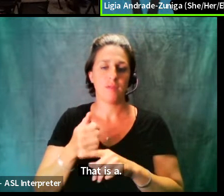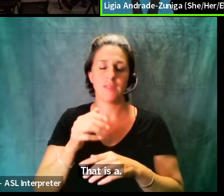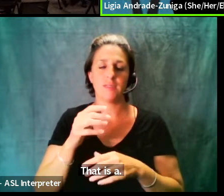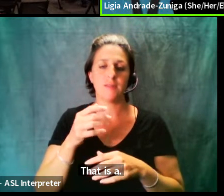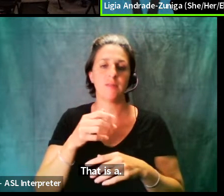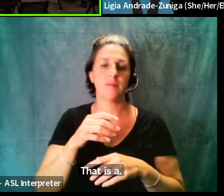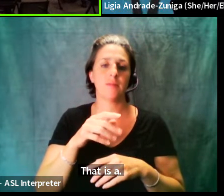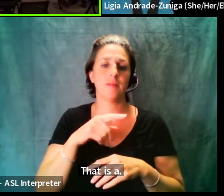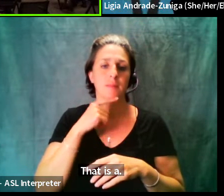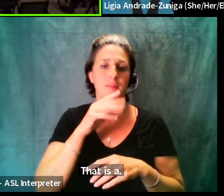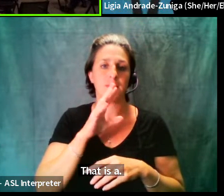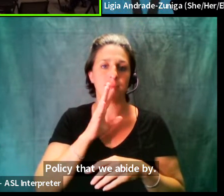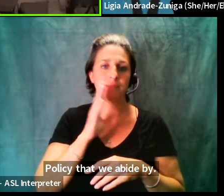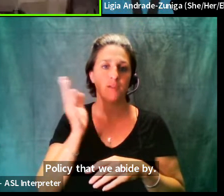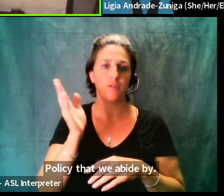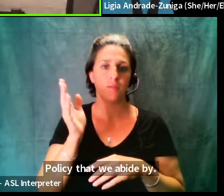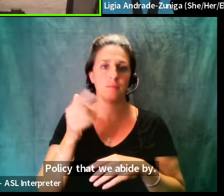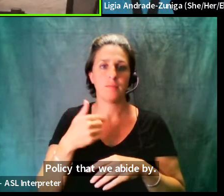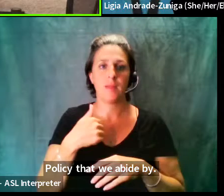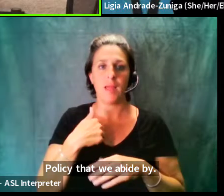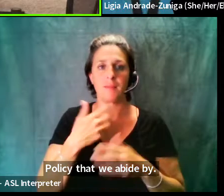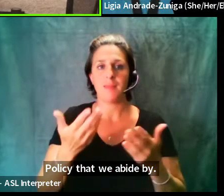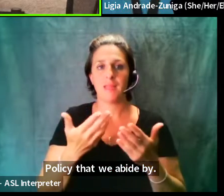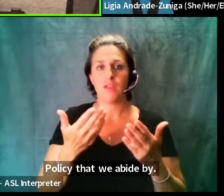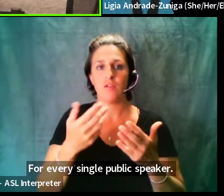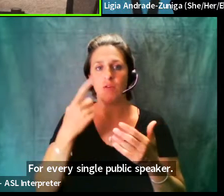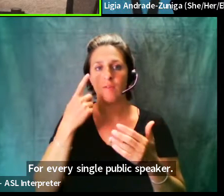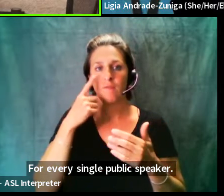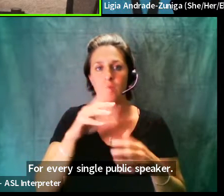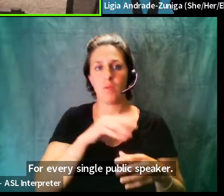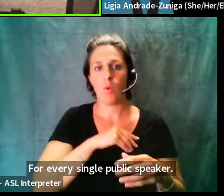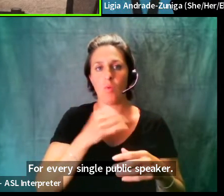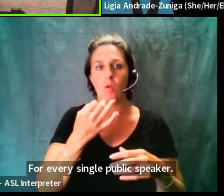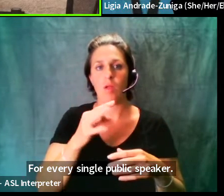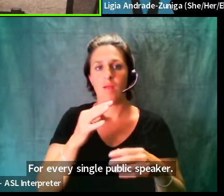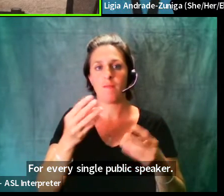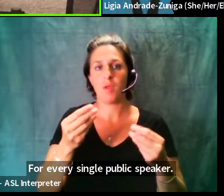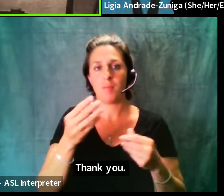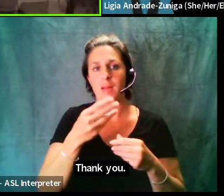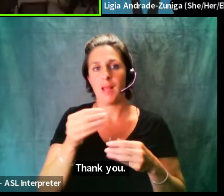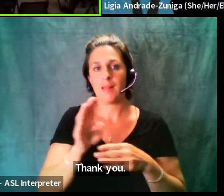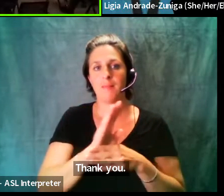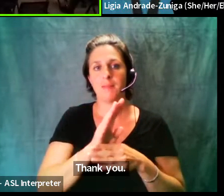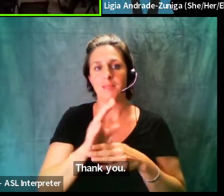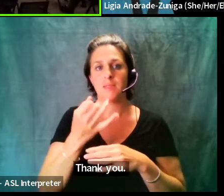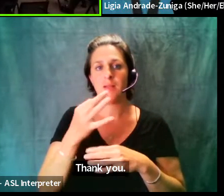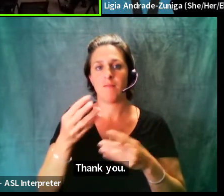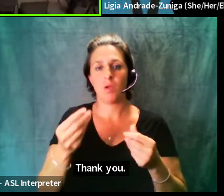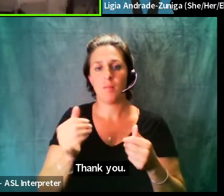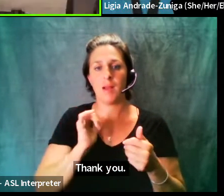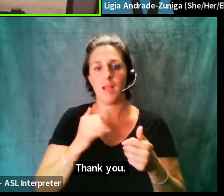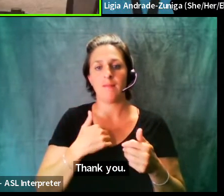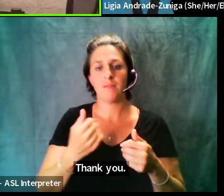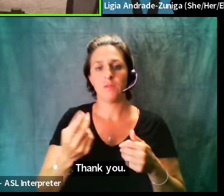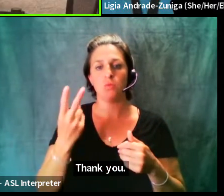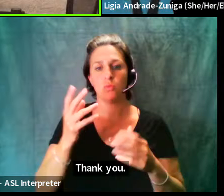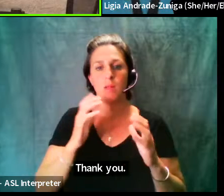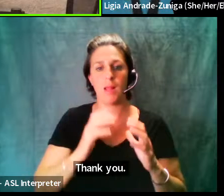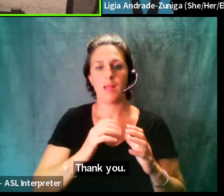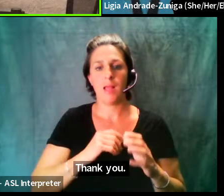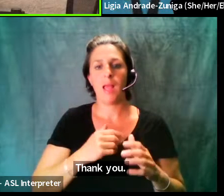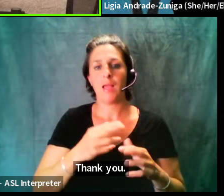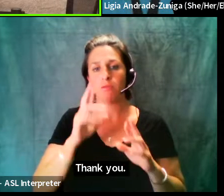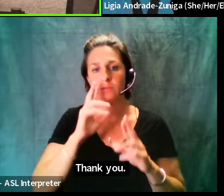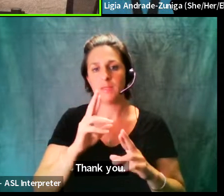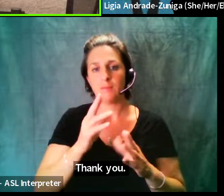speaker. Thank you. Well, actually, I'm here on behalf of the owner of the property and the business of the property. I have 2 clients, so I respectfully request that